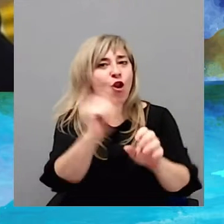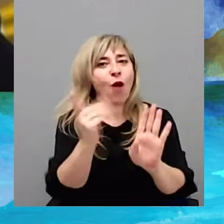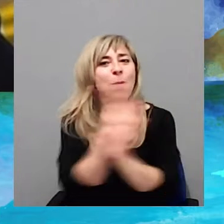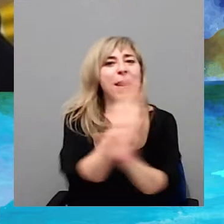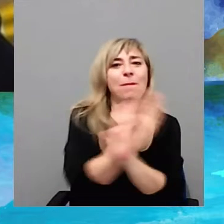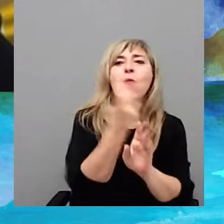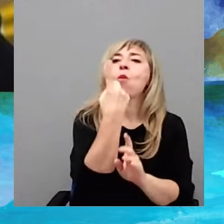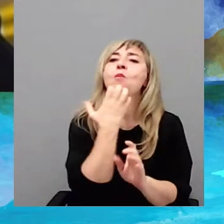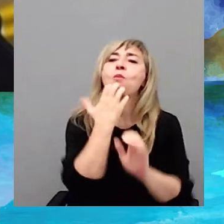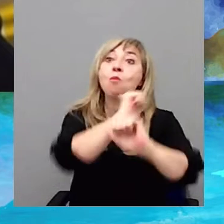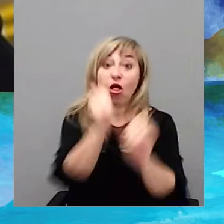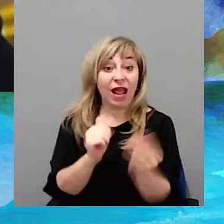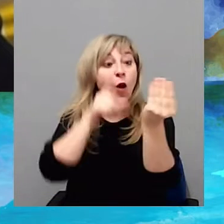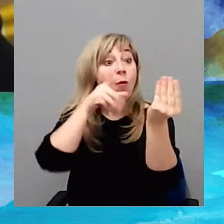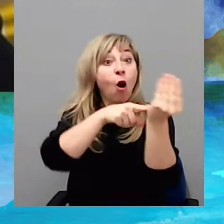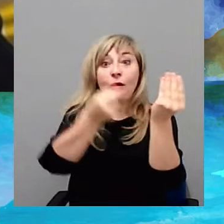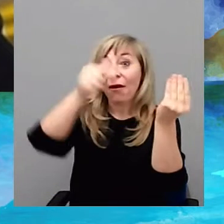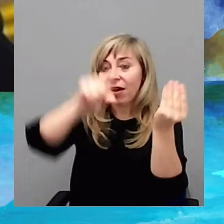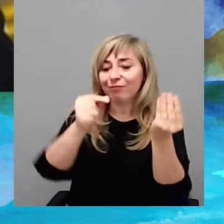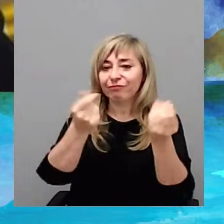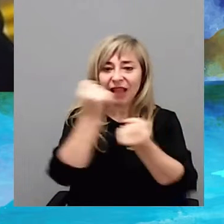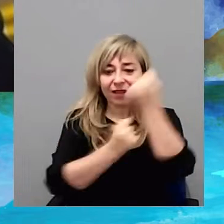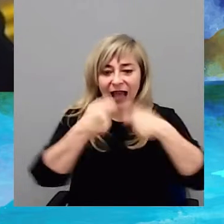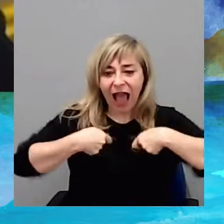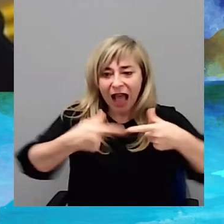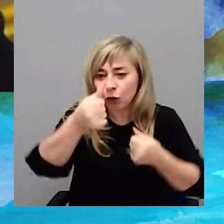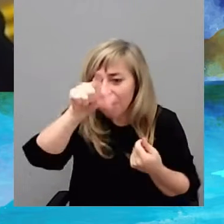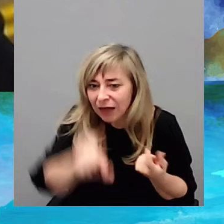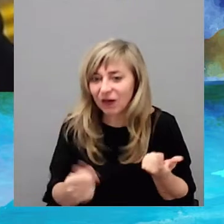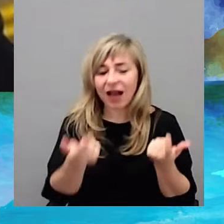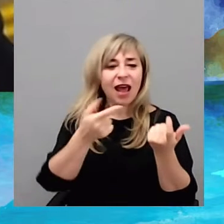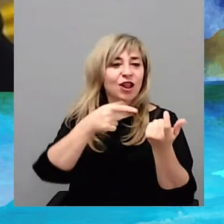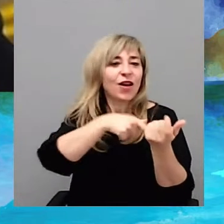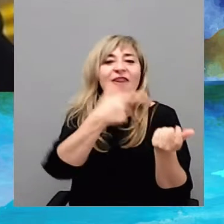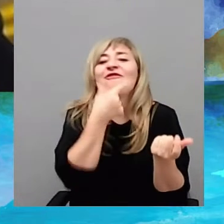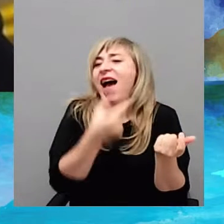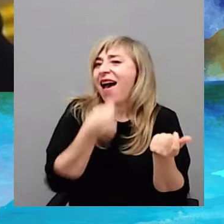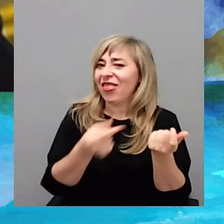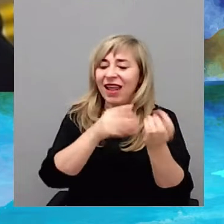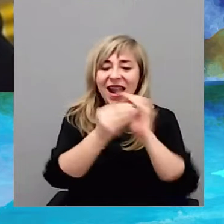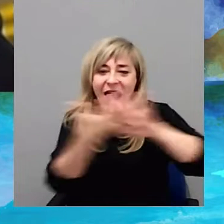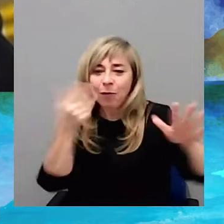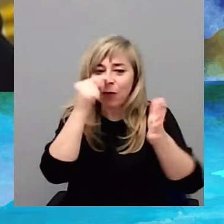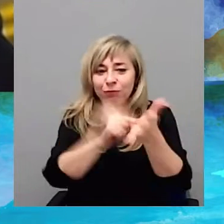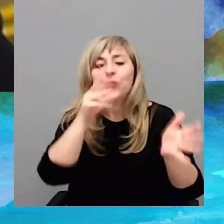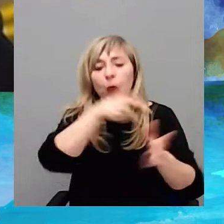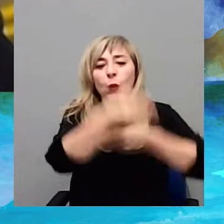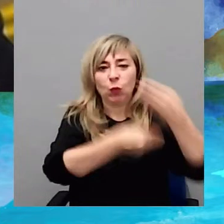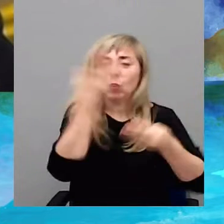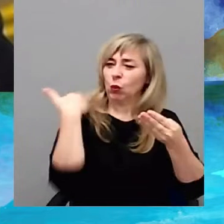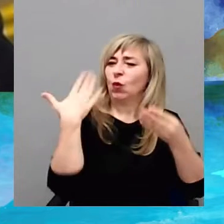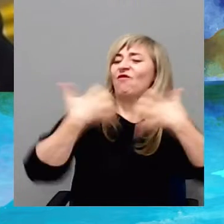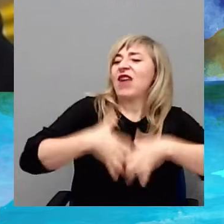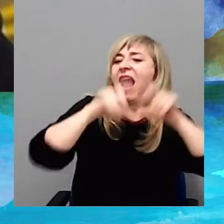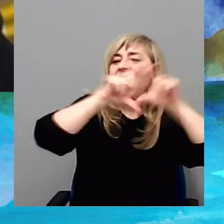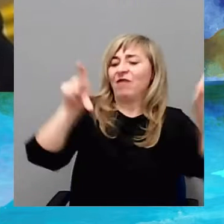and time to market. That's something that's very important for industry. But increasingly, it's being used in